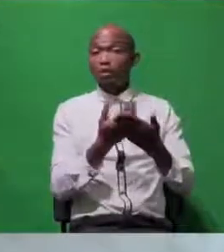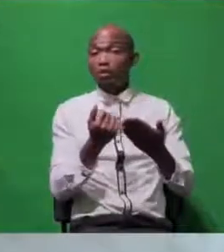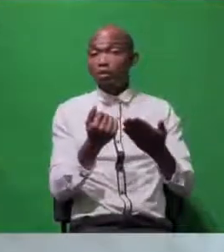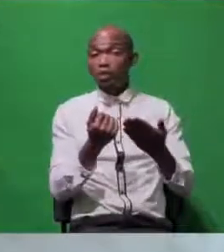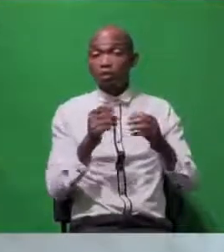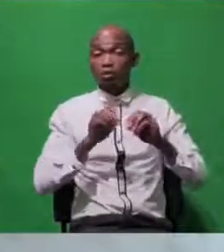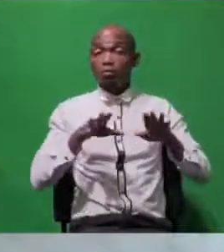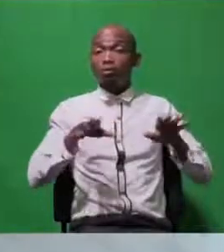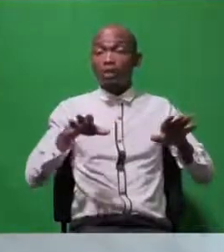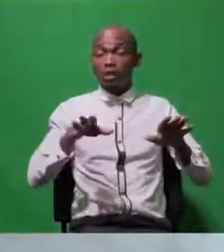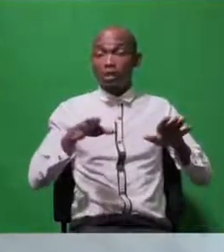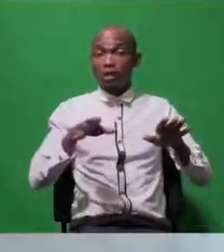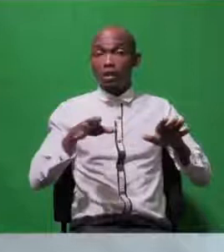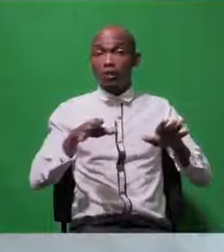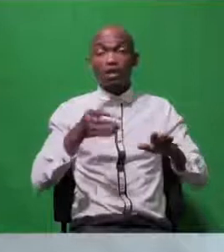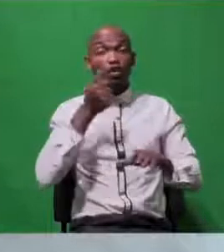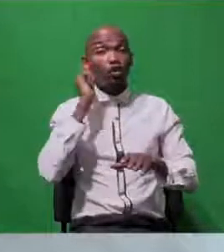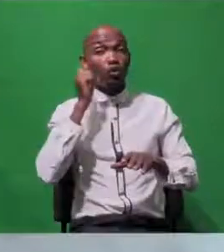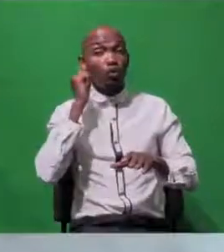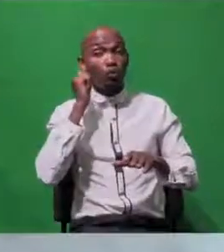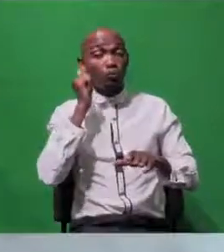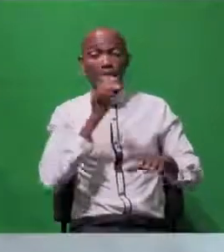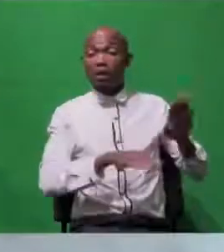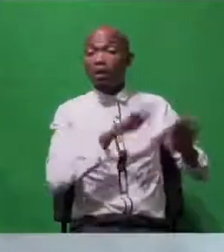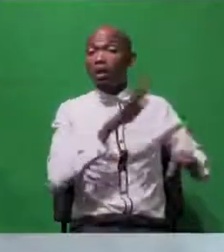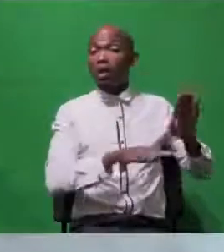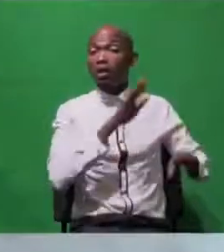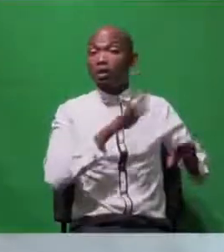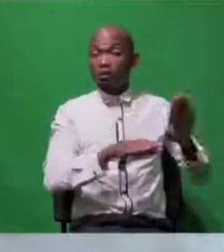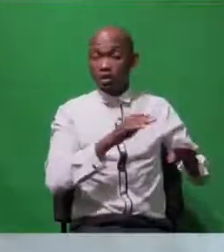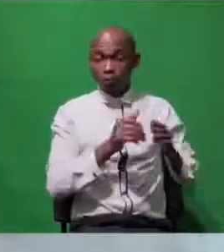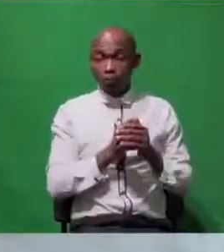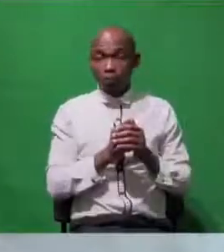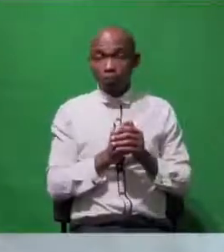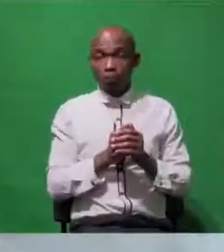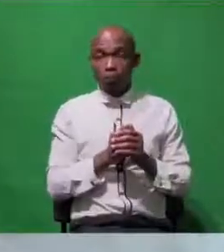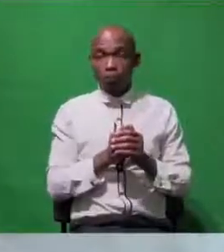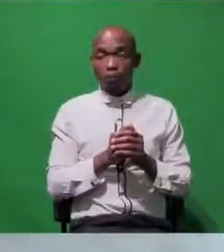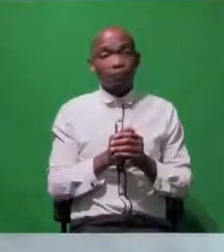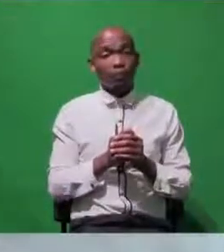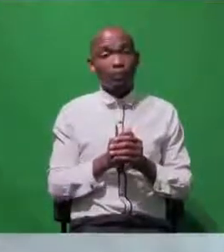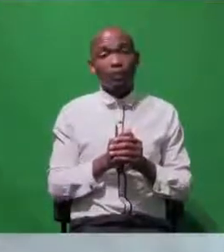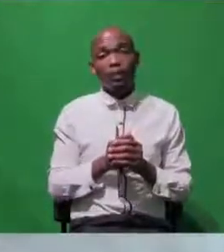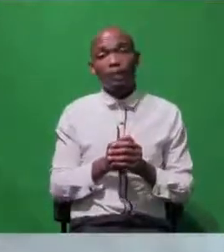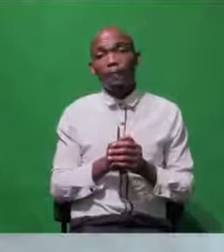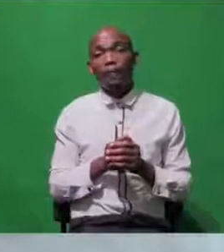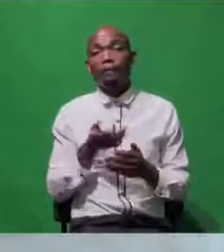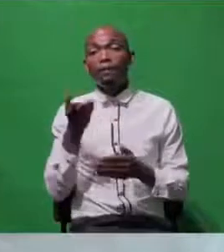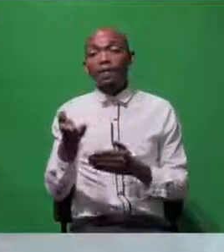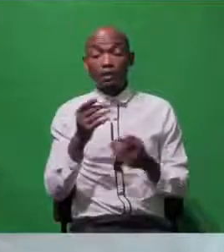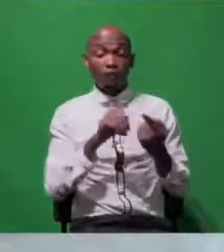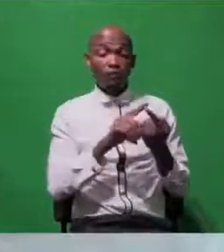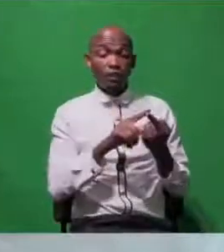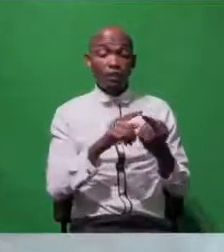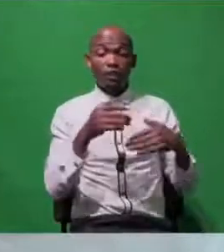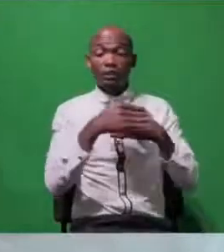culture. And one of the aspects of European culture we have currently is these foreign languages